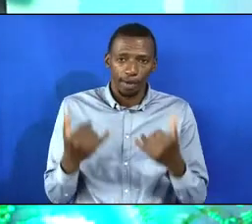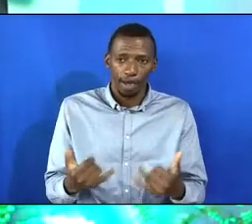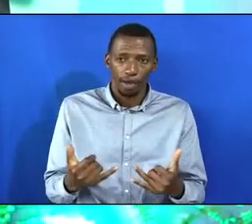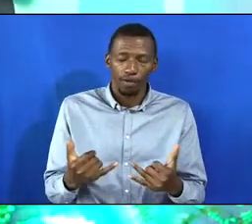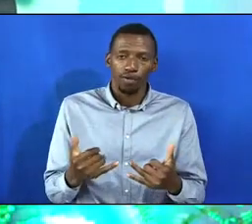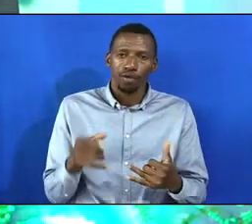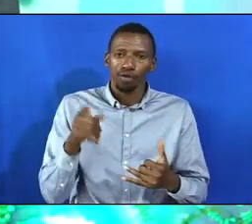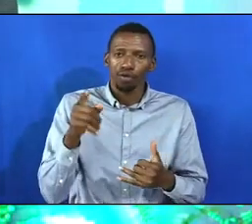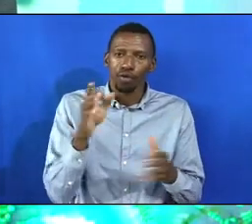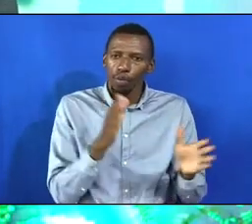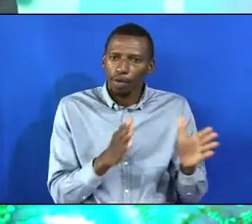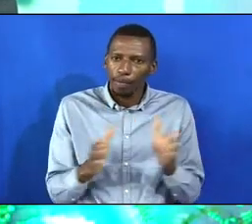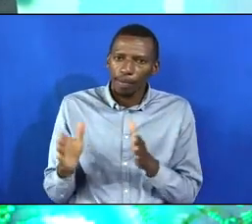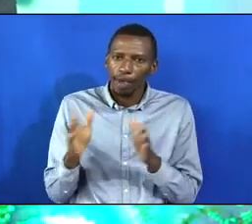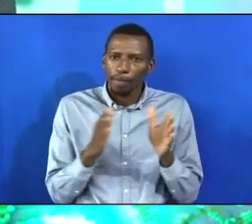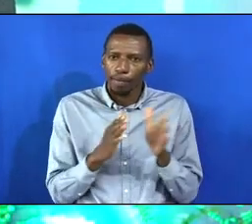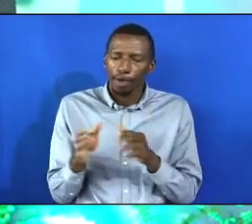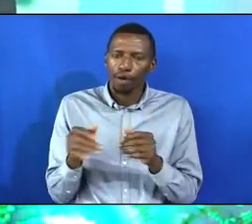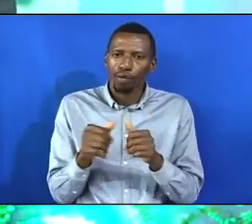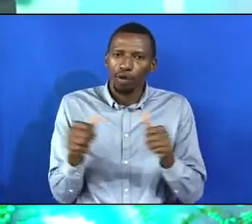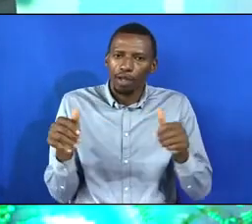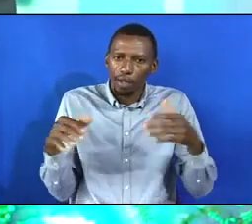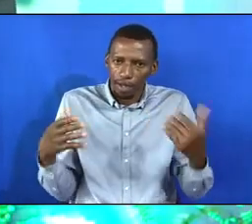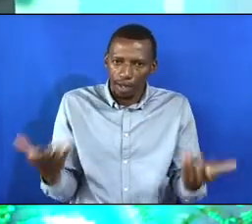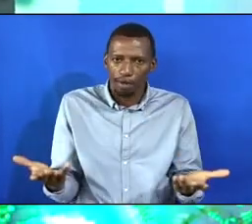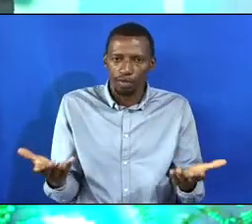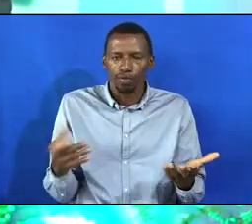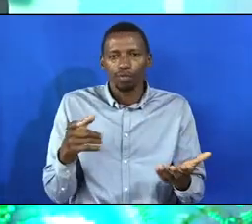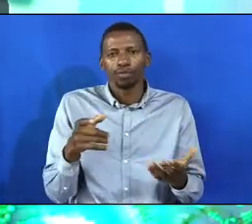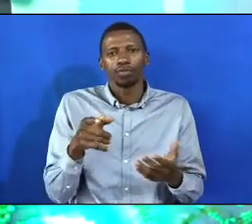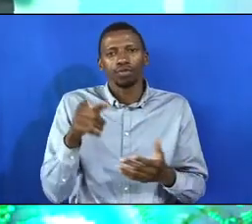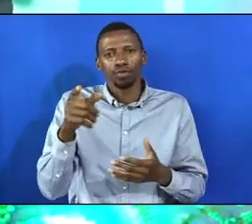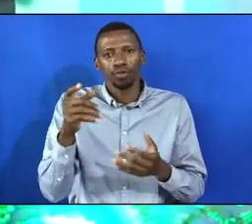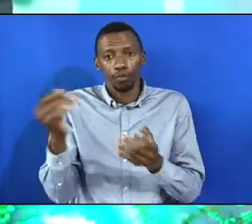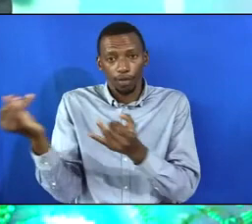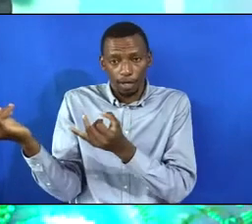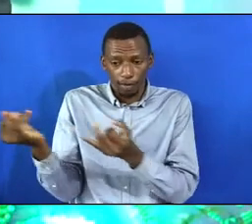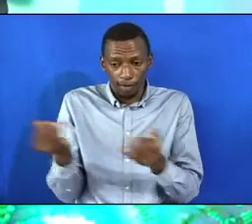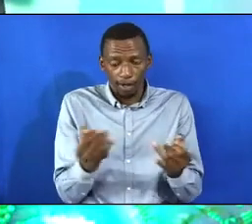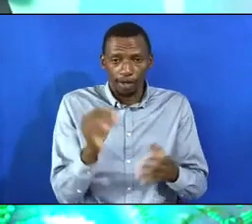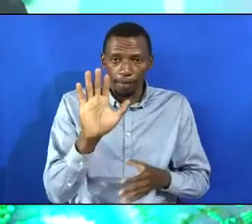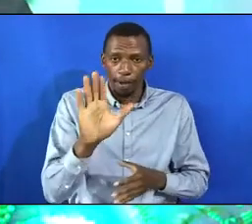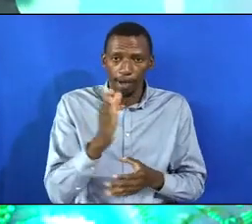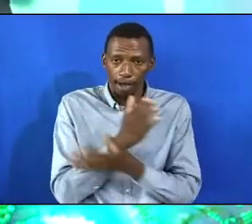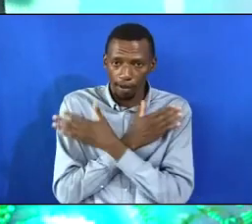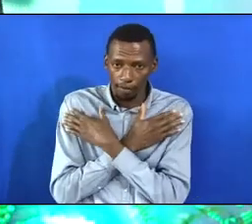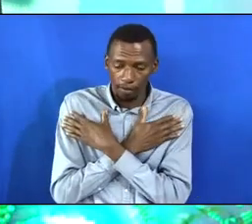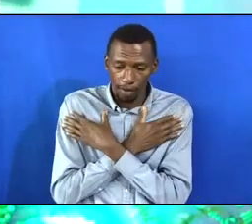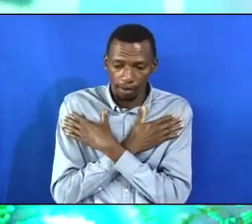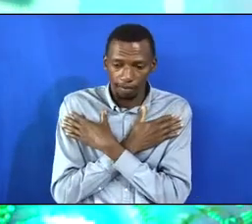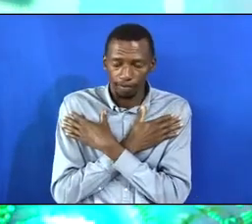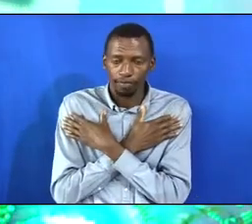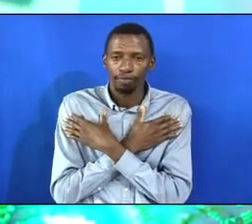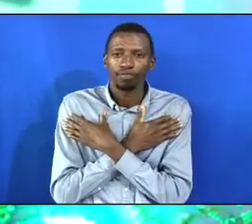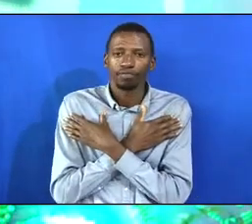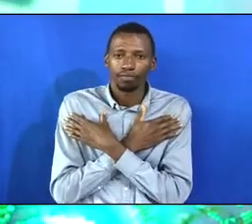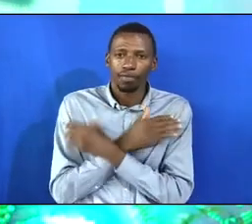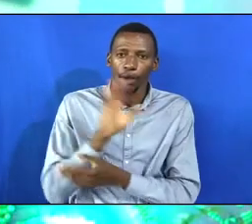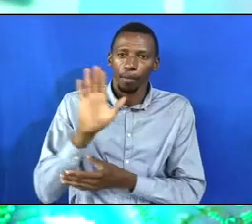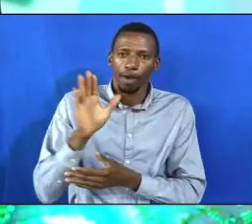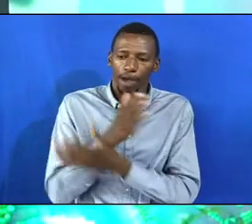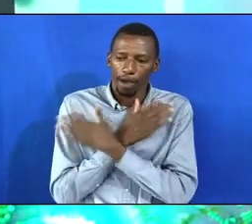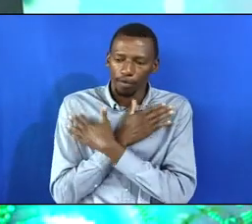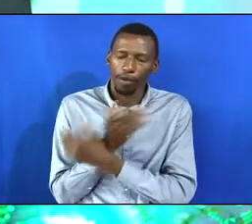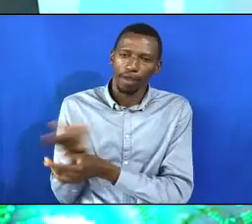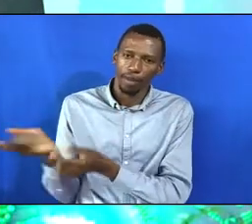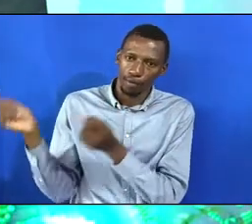how well you are prepared to tap on the blessings of the Lord. You invited a friend here, and the friend has made it here.